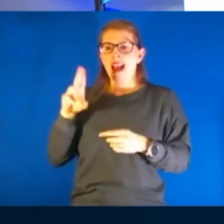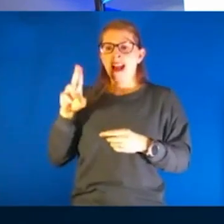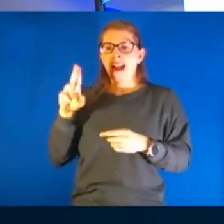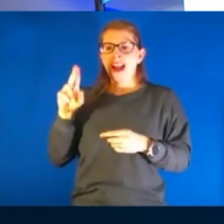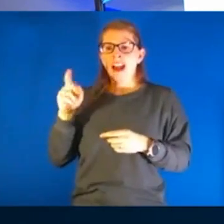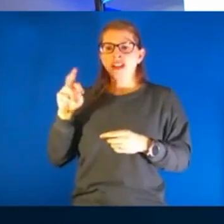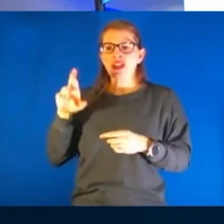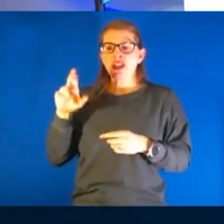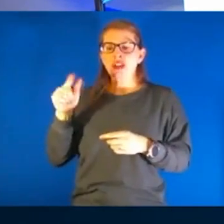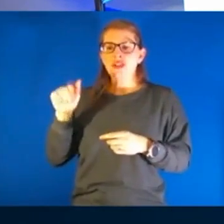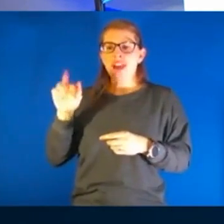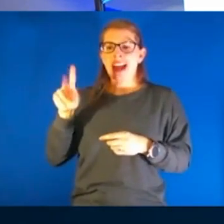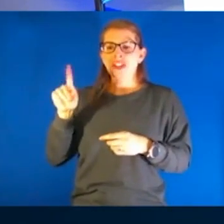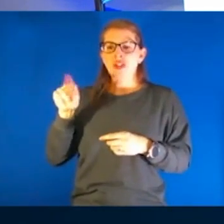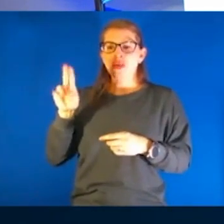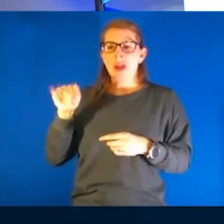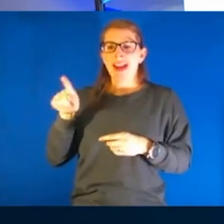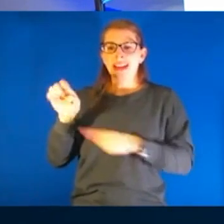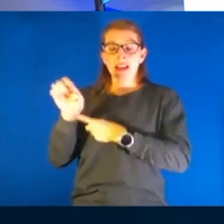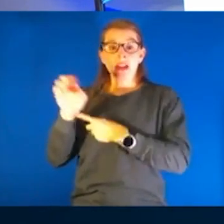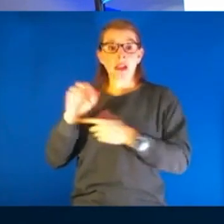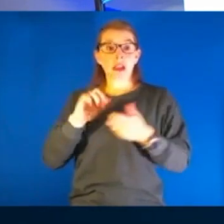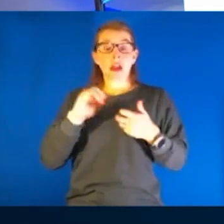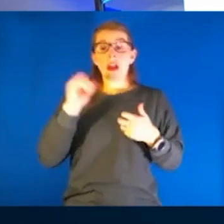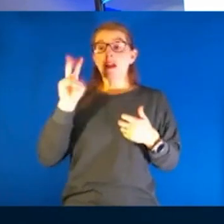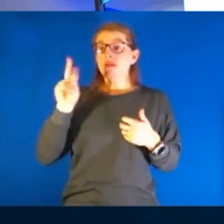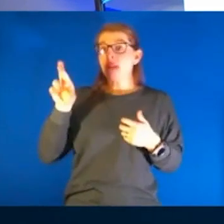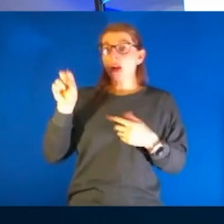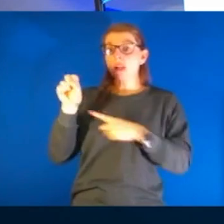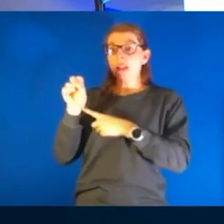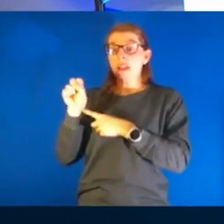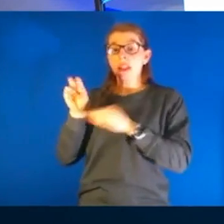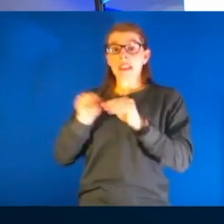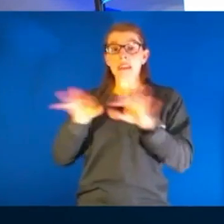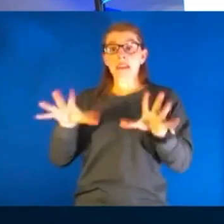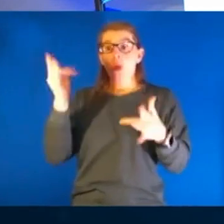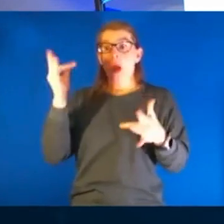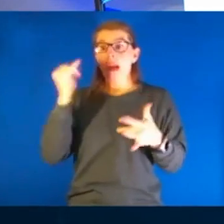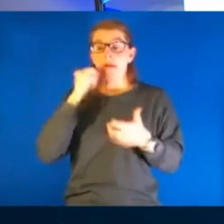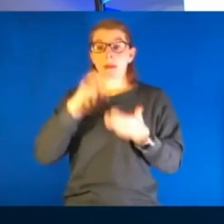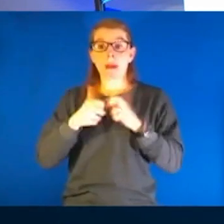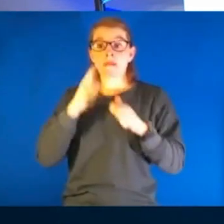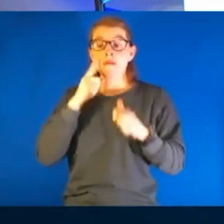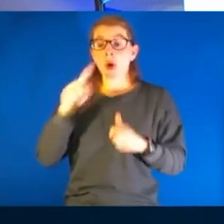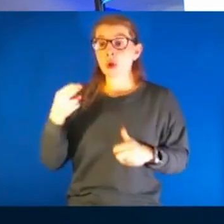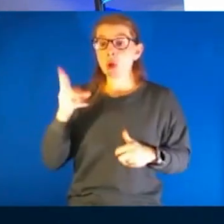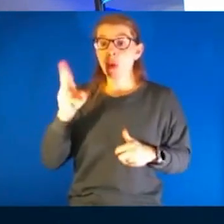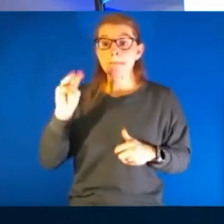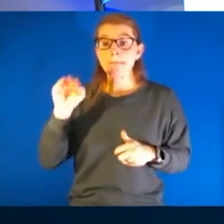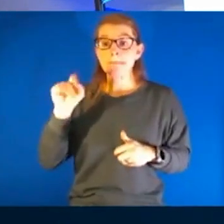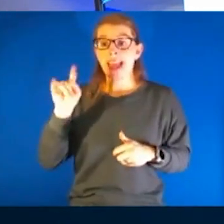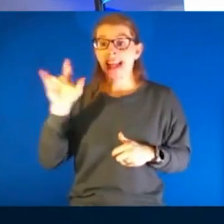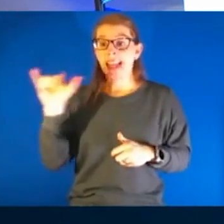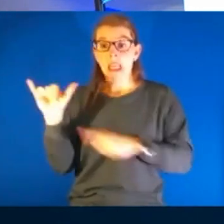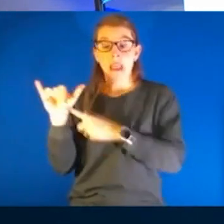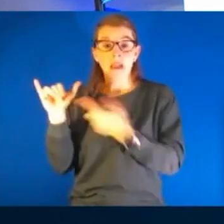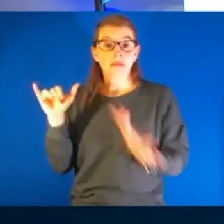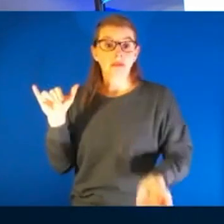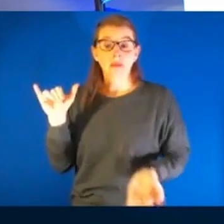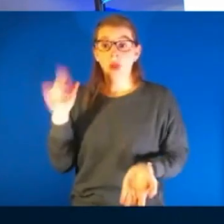exist? If there's such a problem for humanity in the world, why are they even out there? What is the good that allowed viruses to evolve and stay